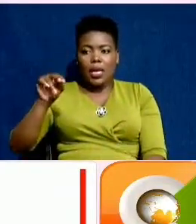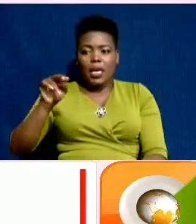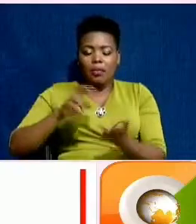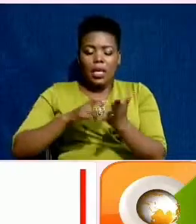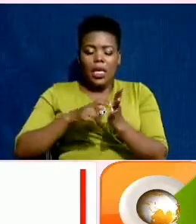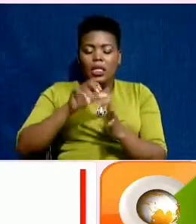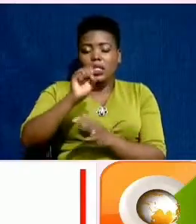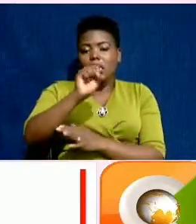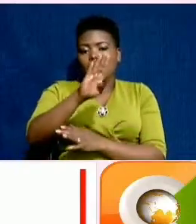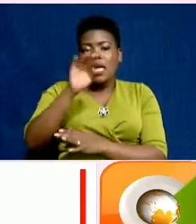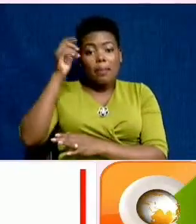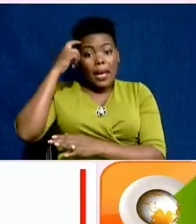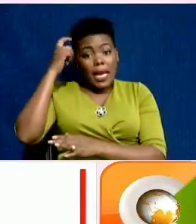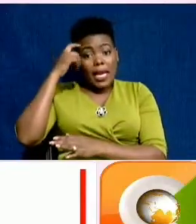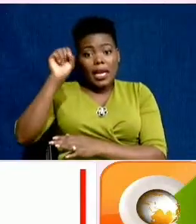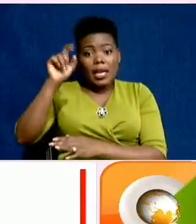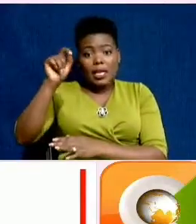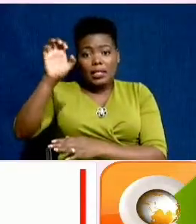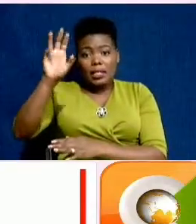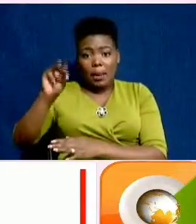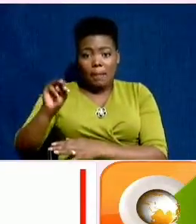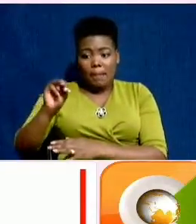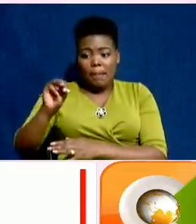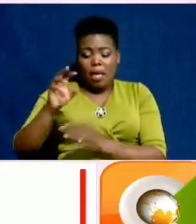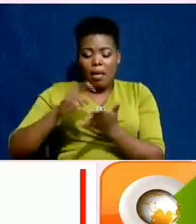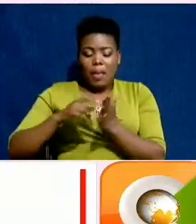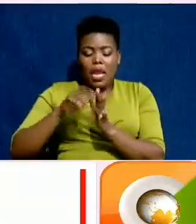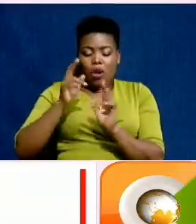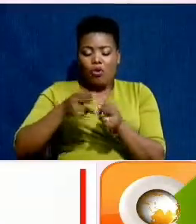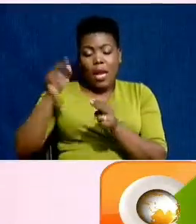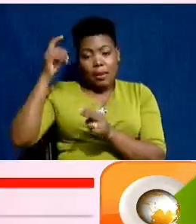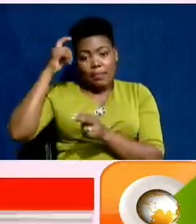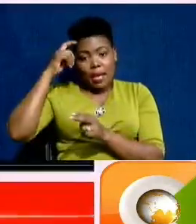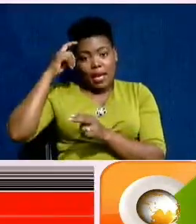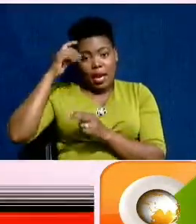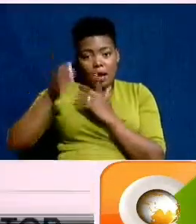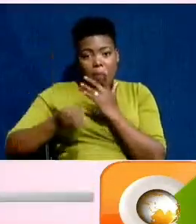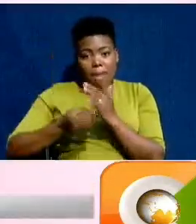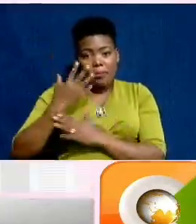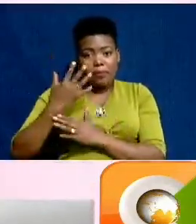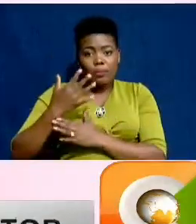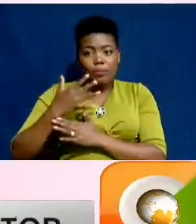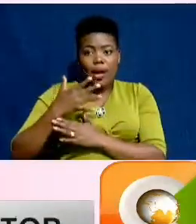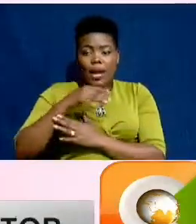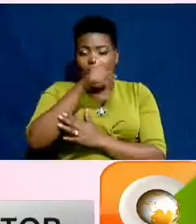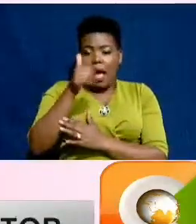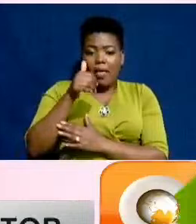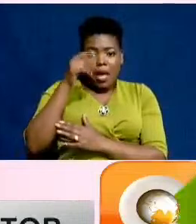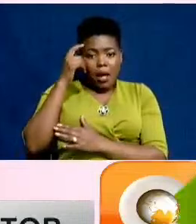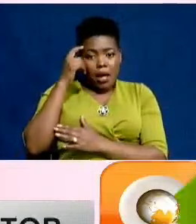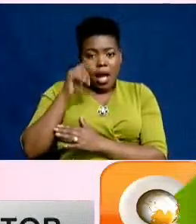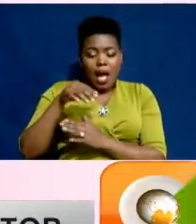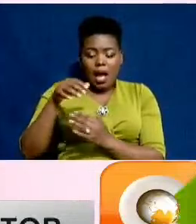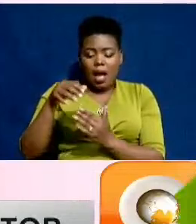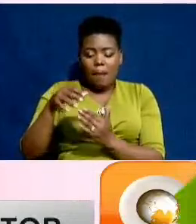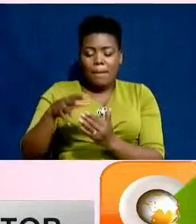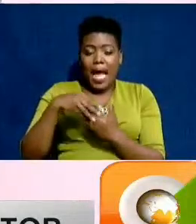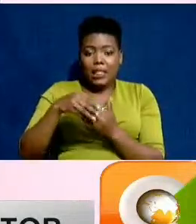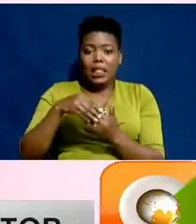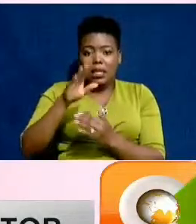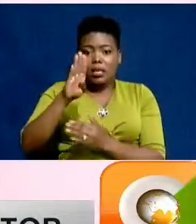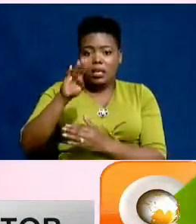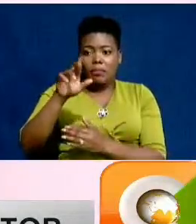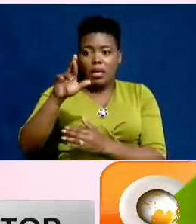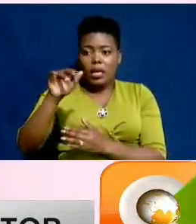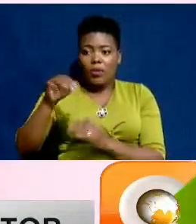reflex absence. Normally, the brain, I've come up with an artificial brain here. It's a plastic brain. We have